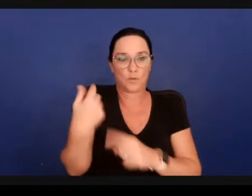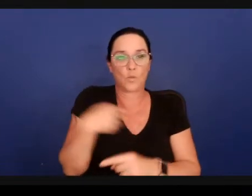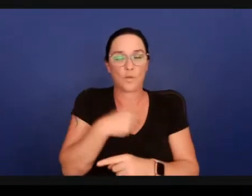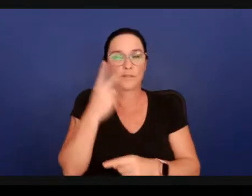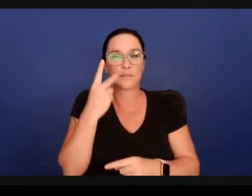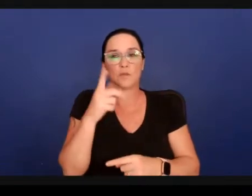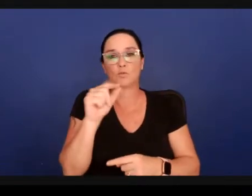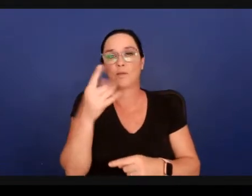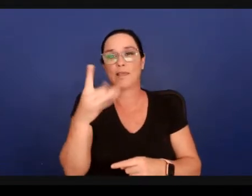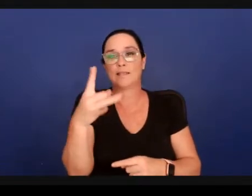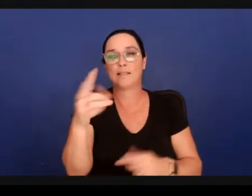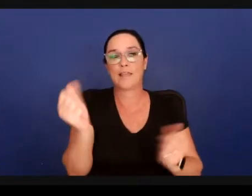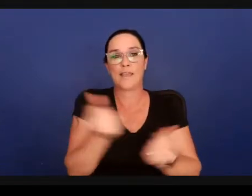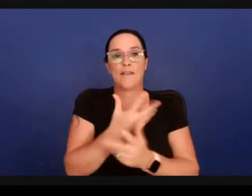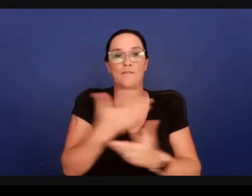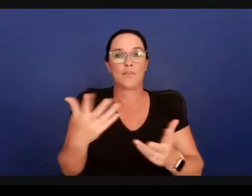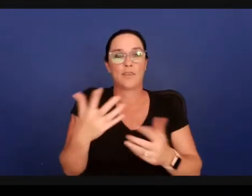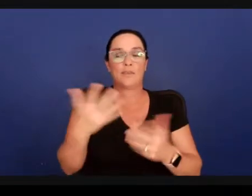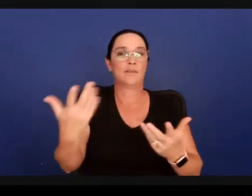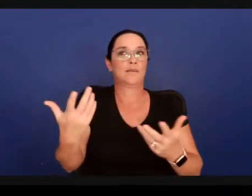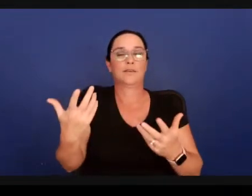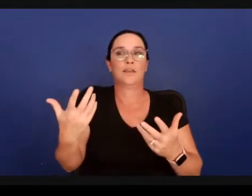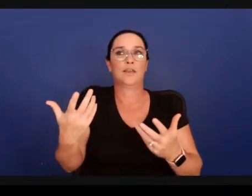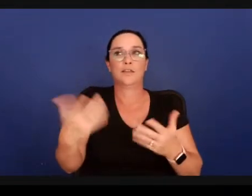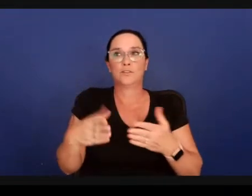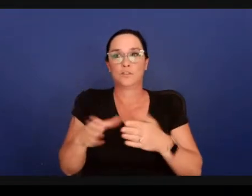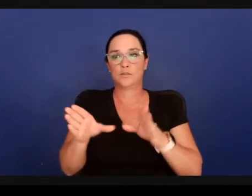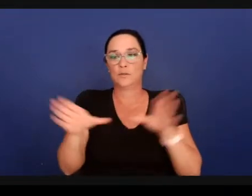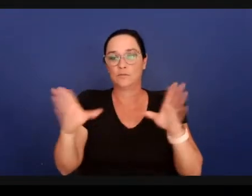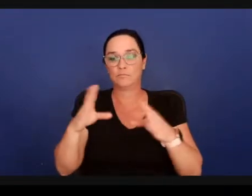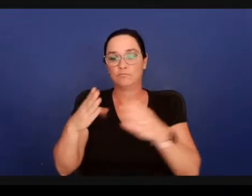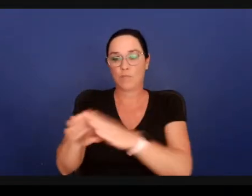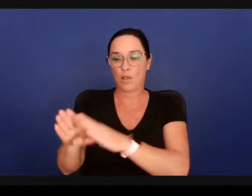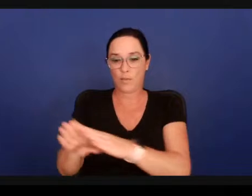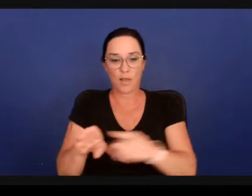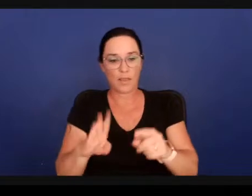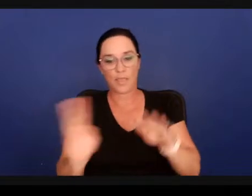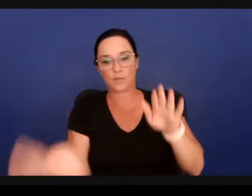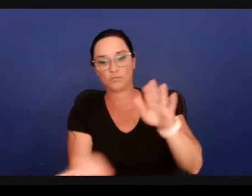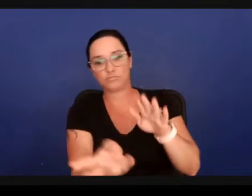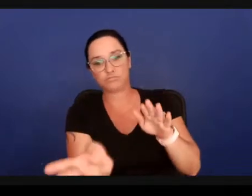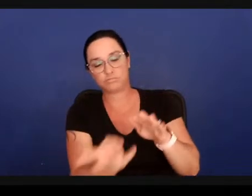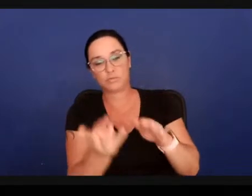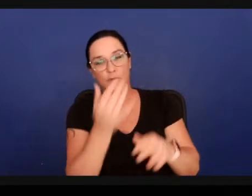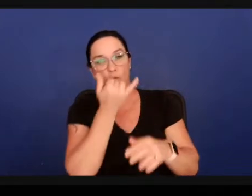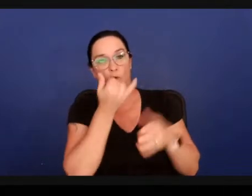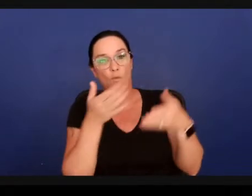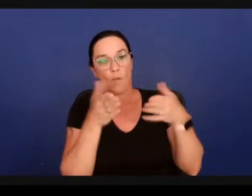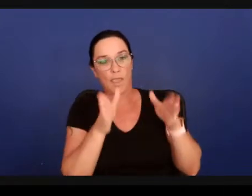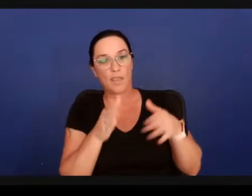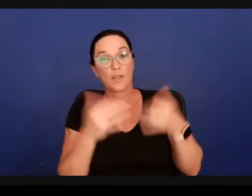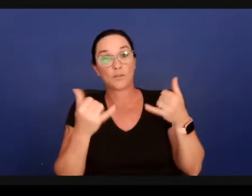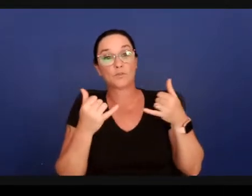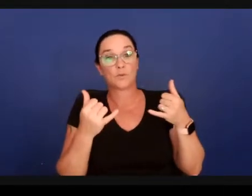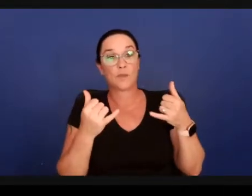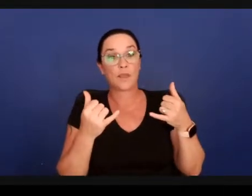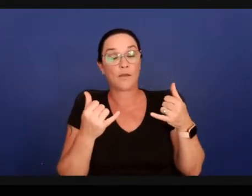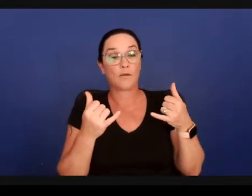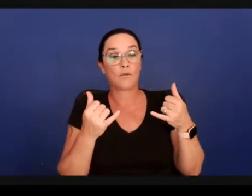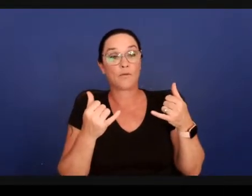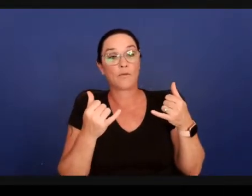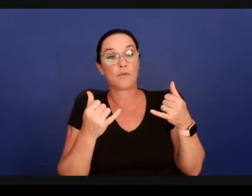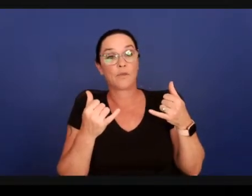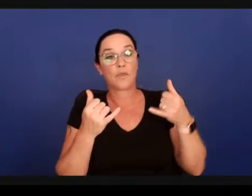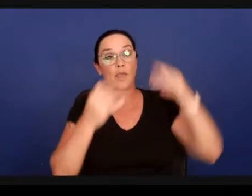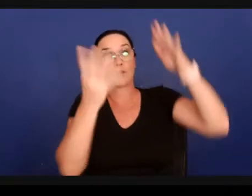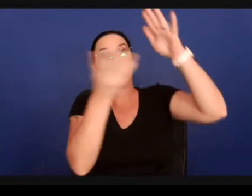where everything was lined up in just the wrong way to propagate all the way down. So now we have to work the upper sections quite a bit before we can